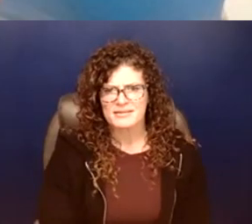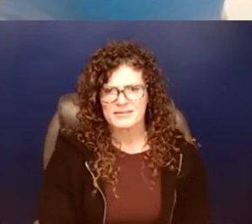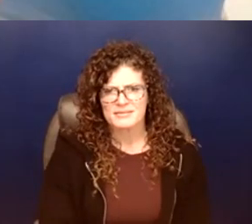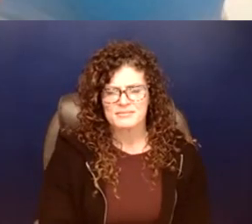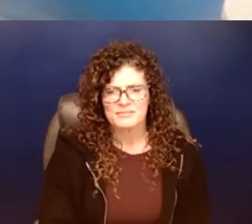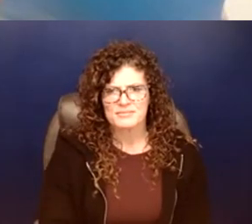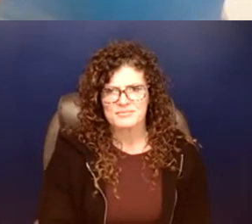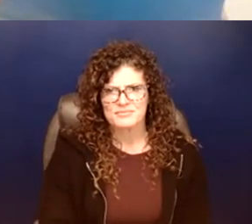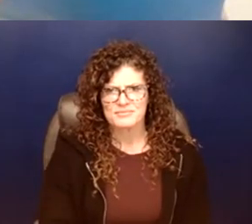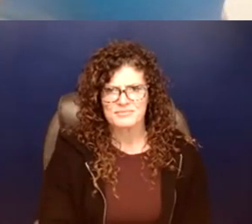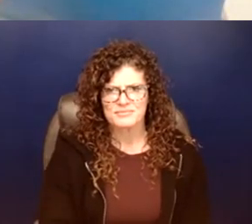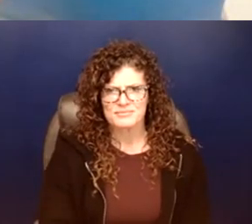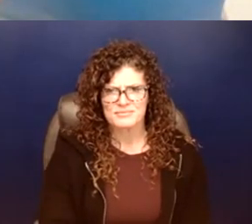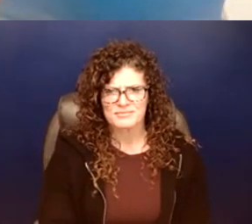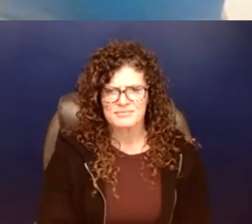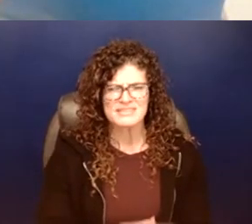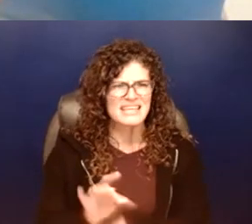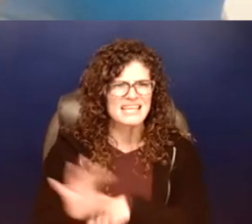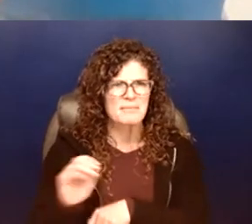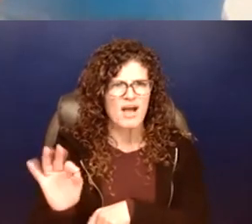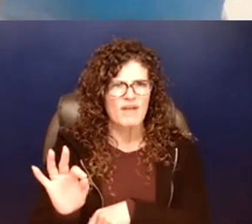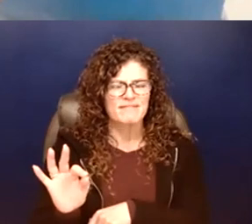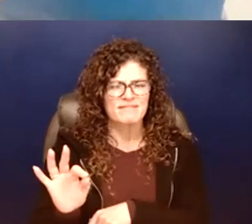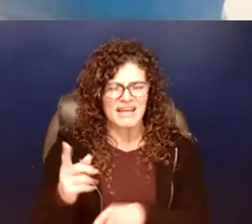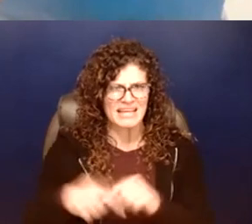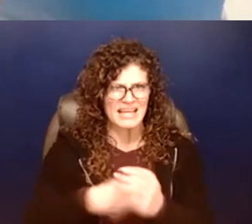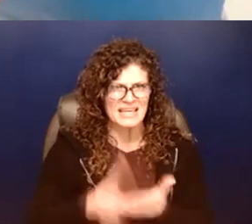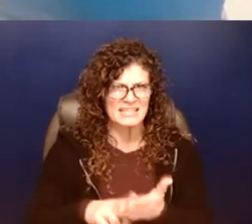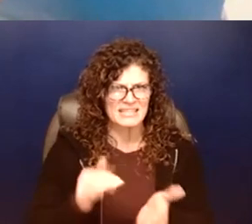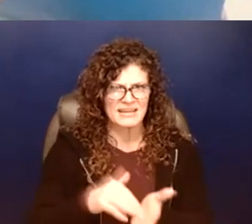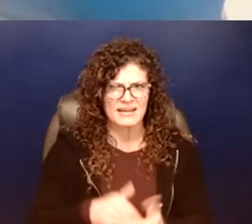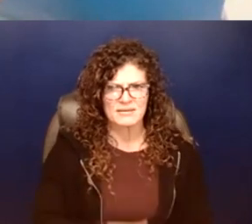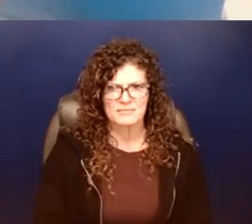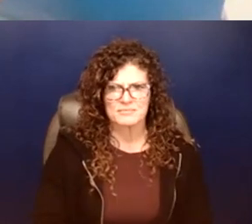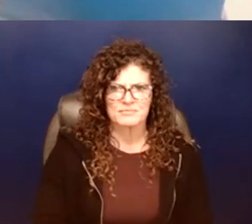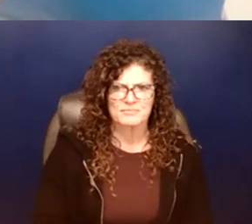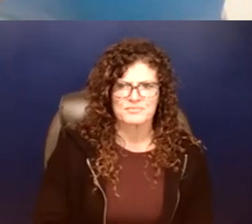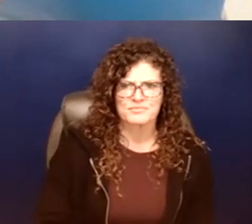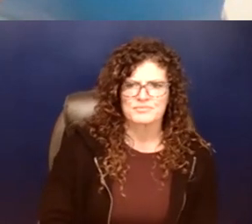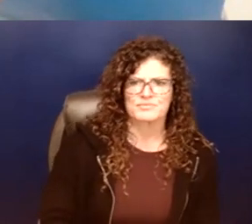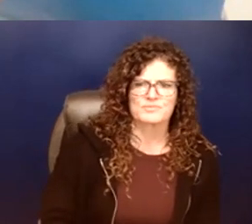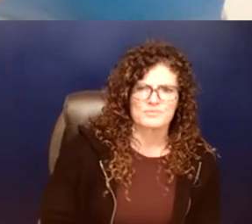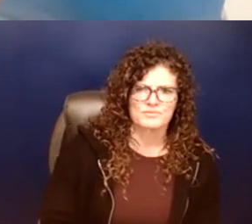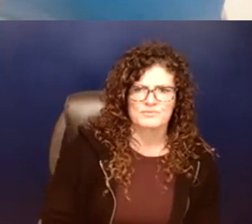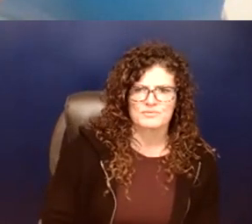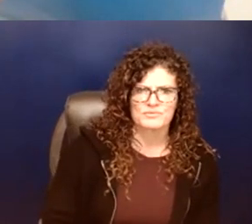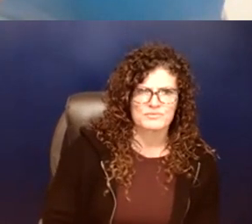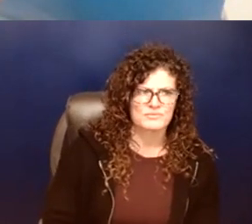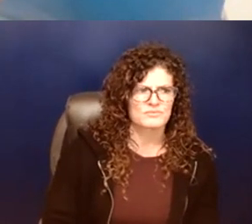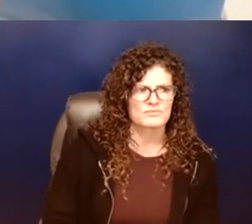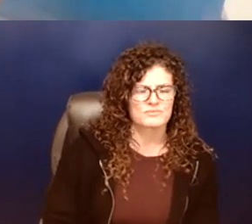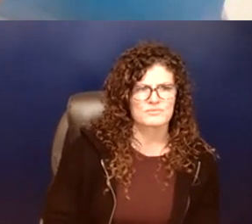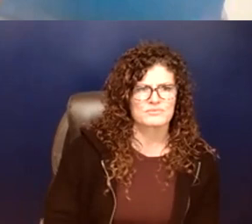okay. Yeah, because it kicked me off and then I can't sign back on. Okay, we'll look into that on the back end